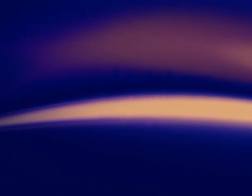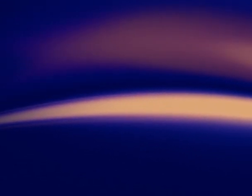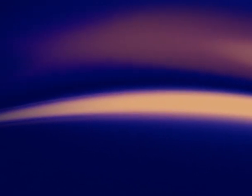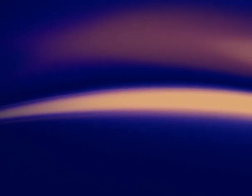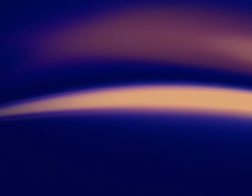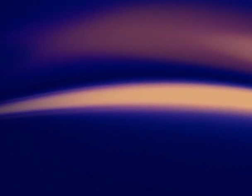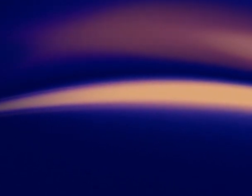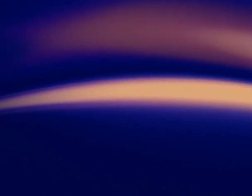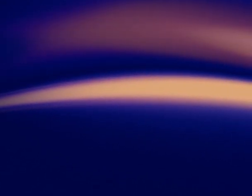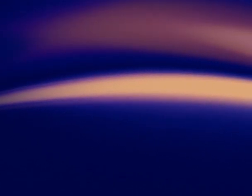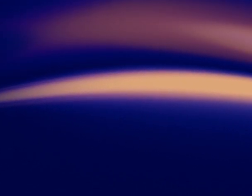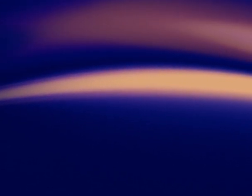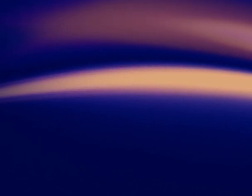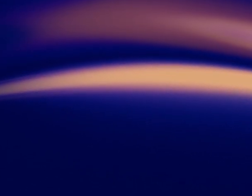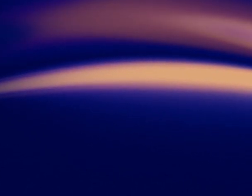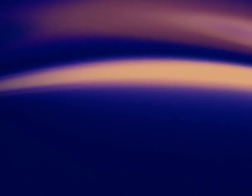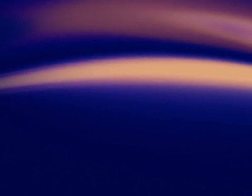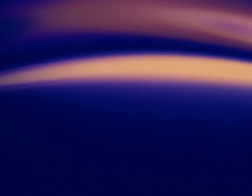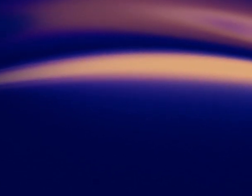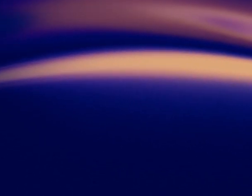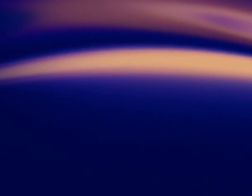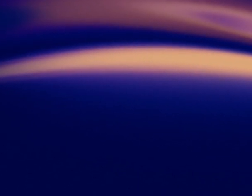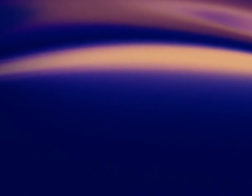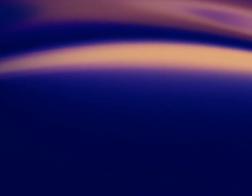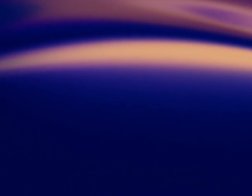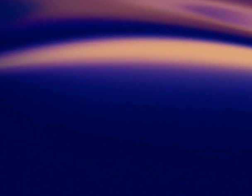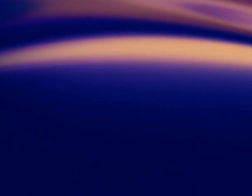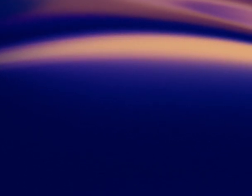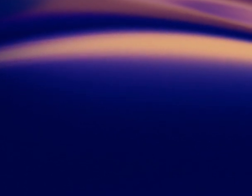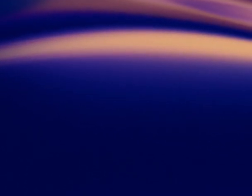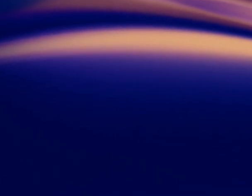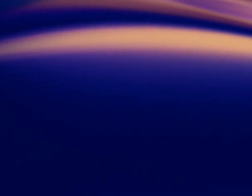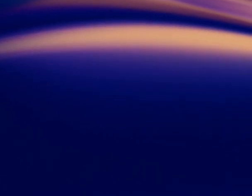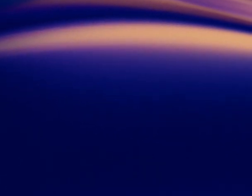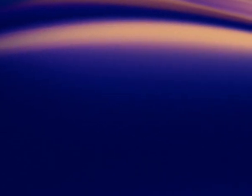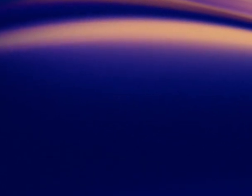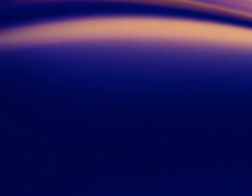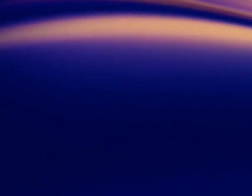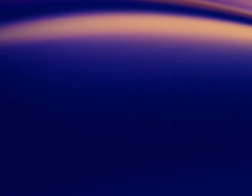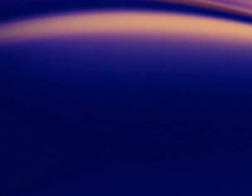Talk to you. We will talk to you. specifically. All right. Well, any parting words about Power Hour that